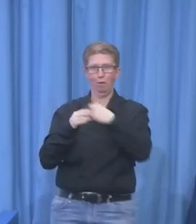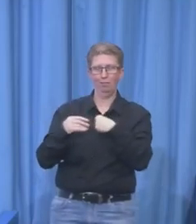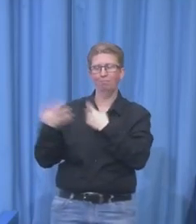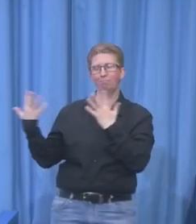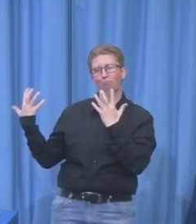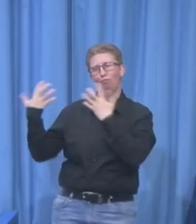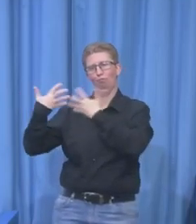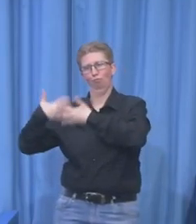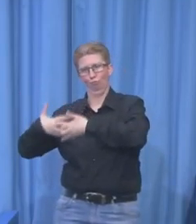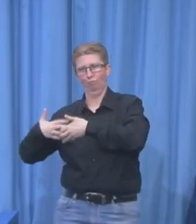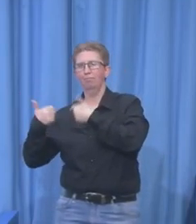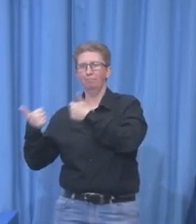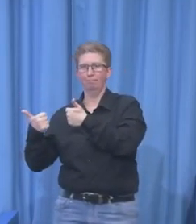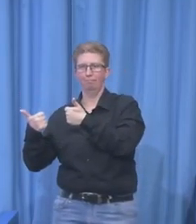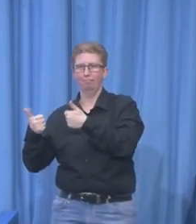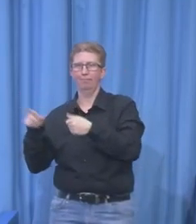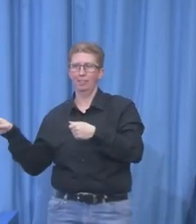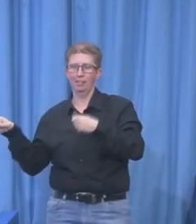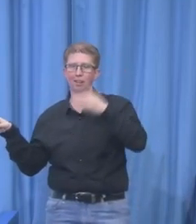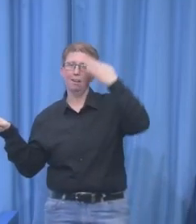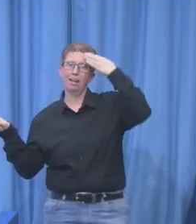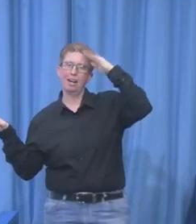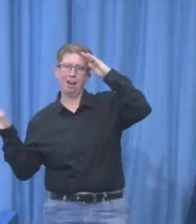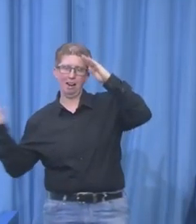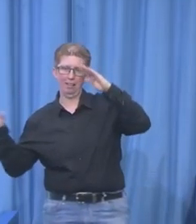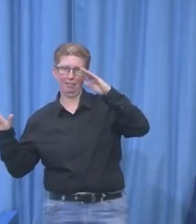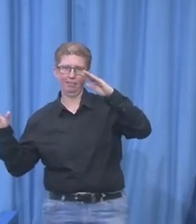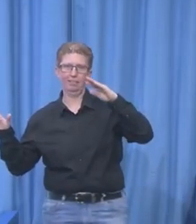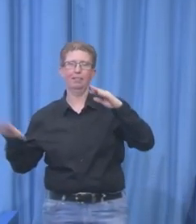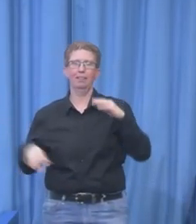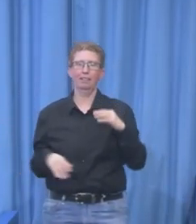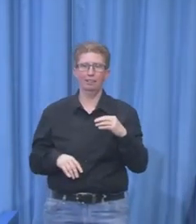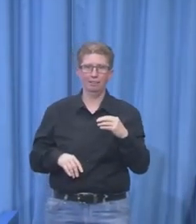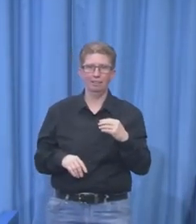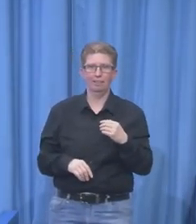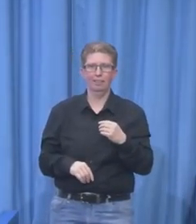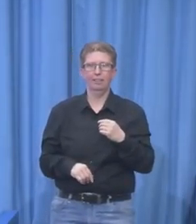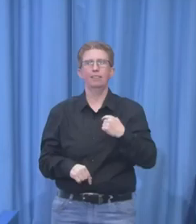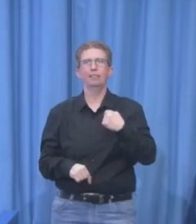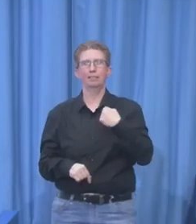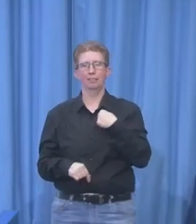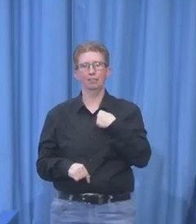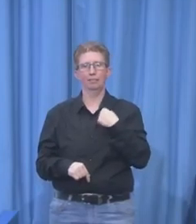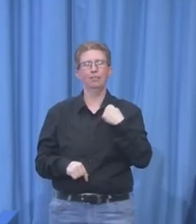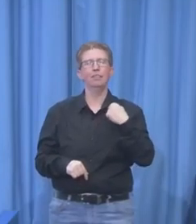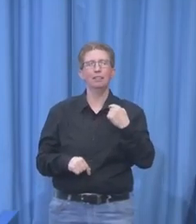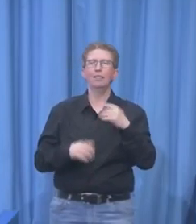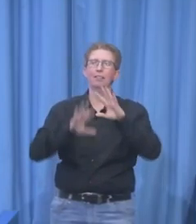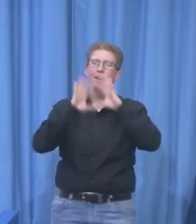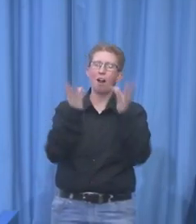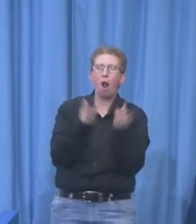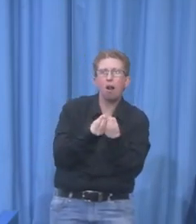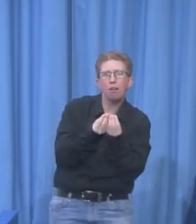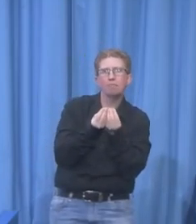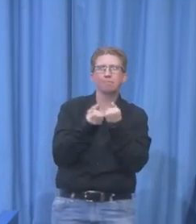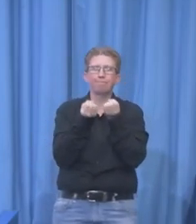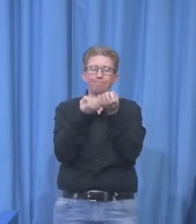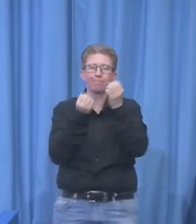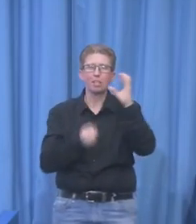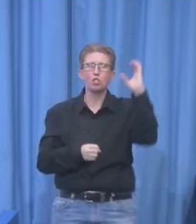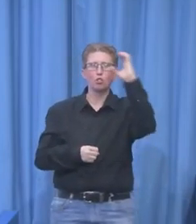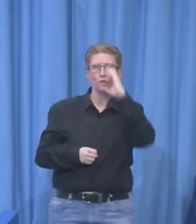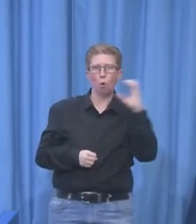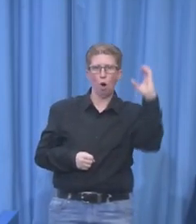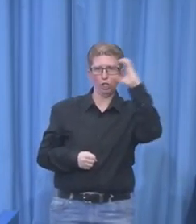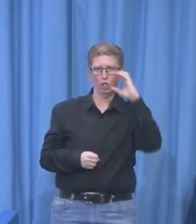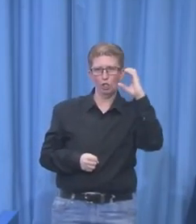details about Project Search. I will also say that Peter mentioned that Public Health Ireland is looking into the program,